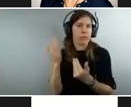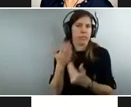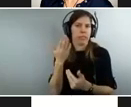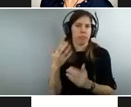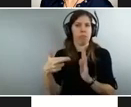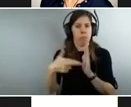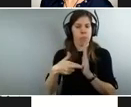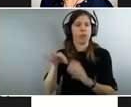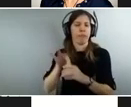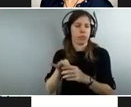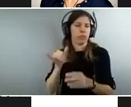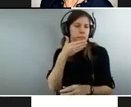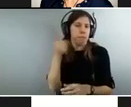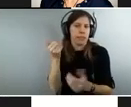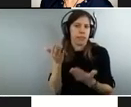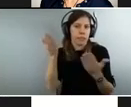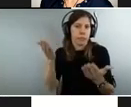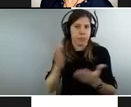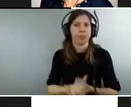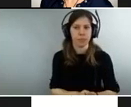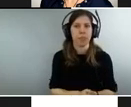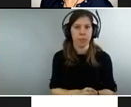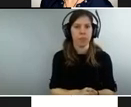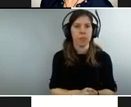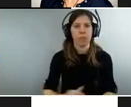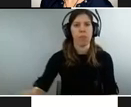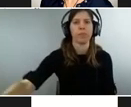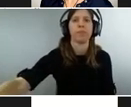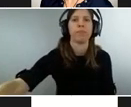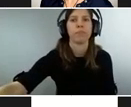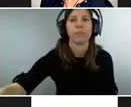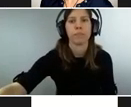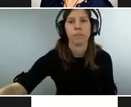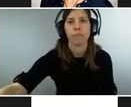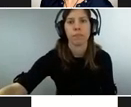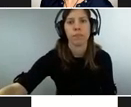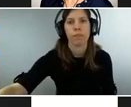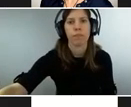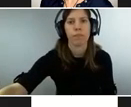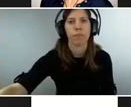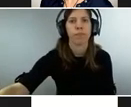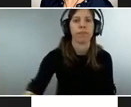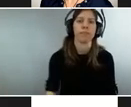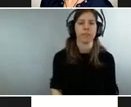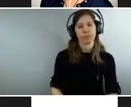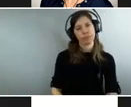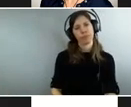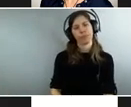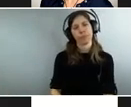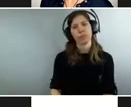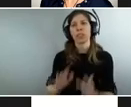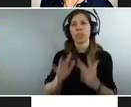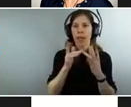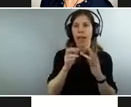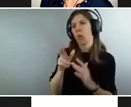best way to get registered. So online, you can print it off to mail. So I'll